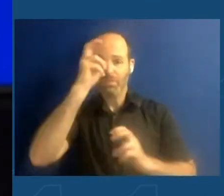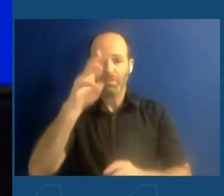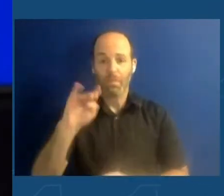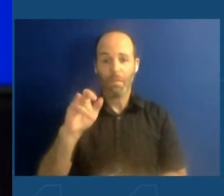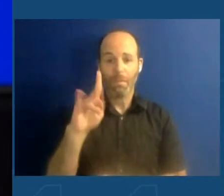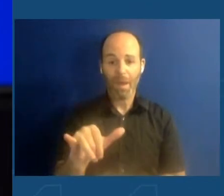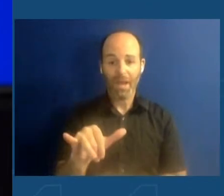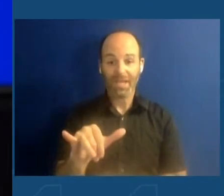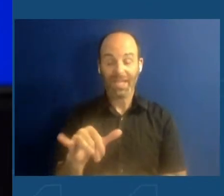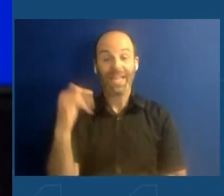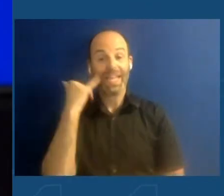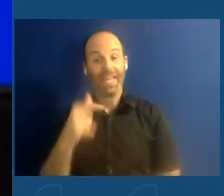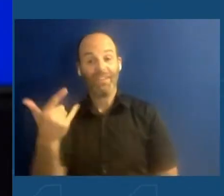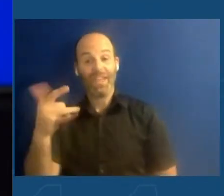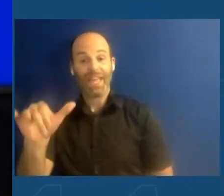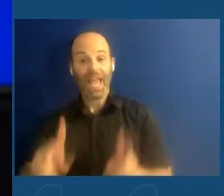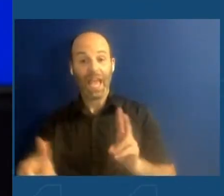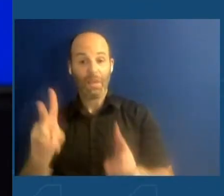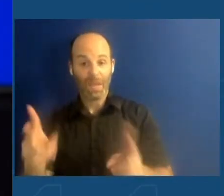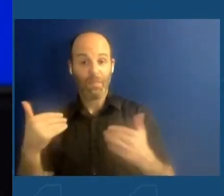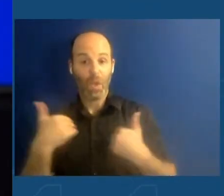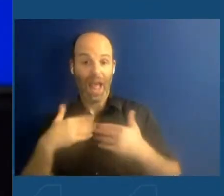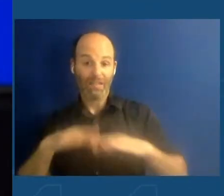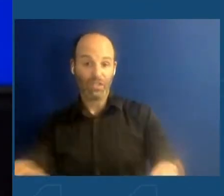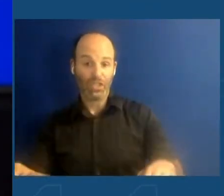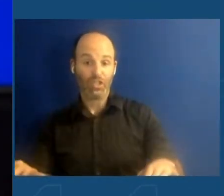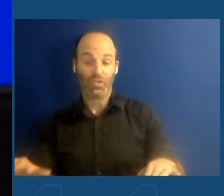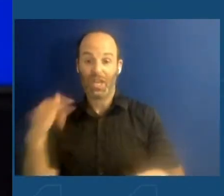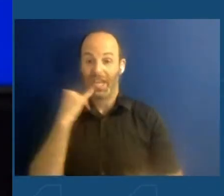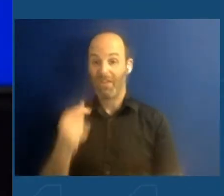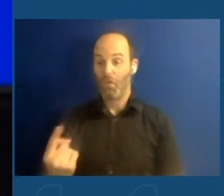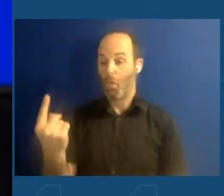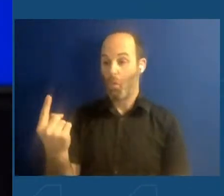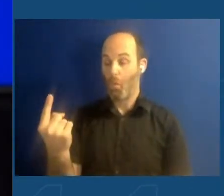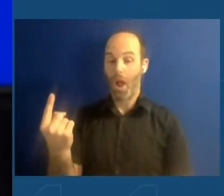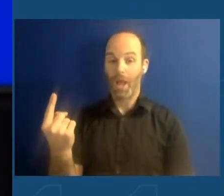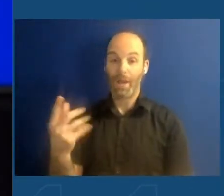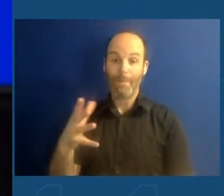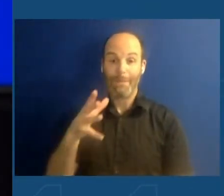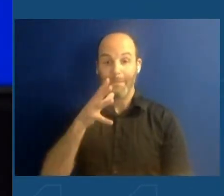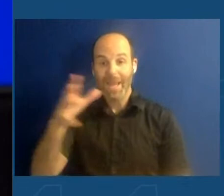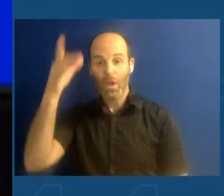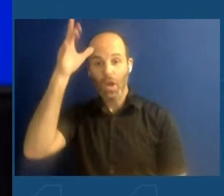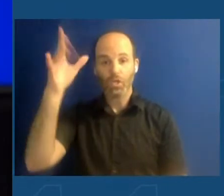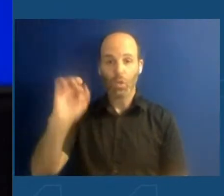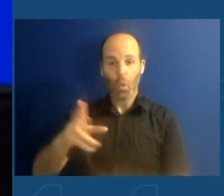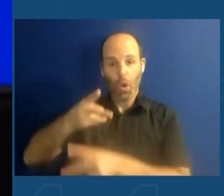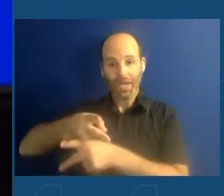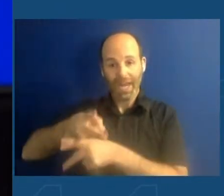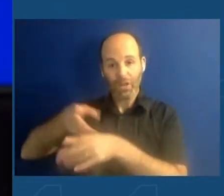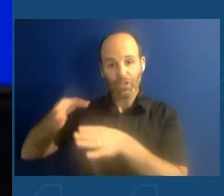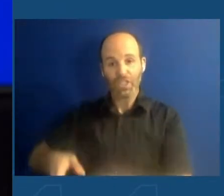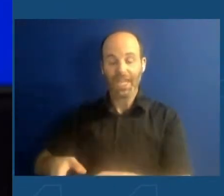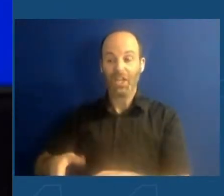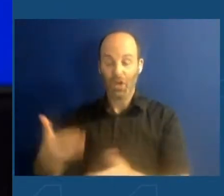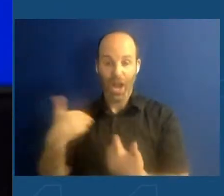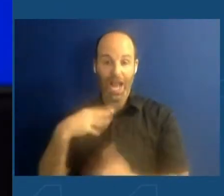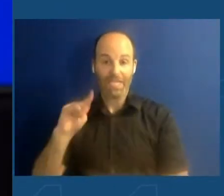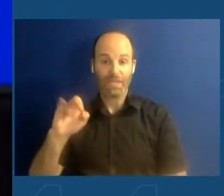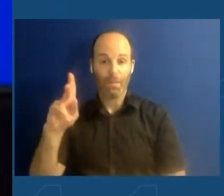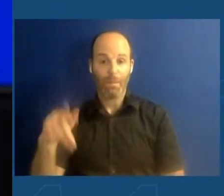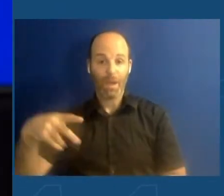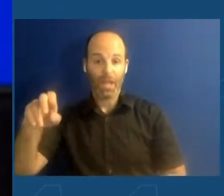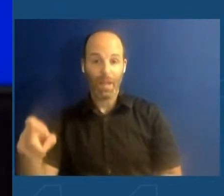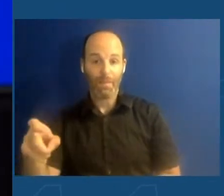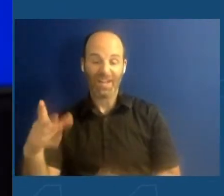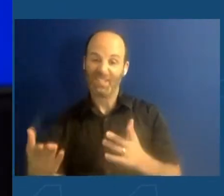have children, and if they have a parent or a caretaker in the household who has monkeypox. We've had